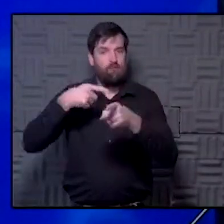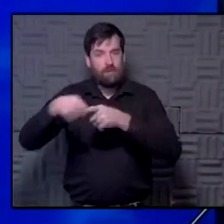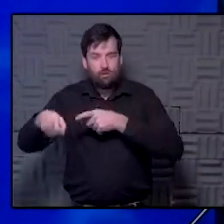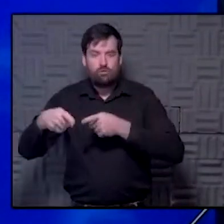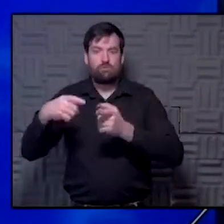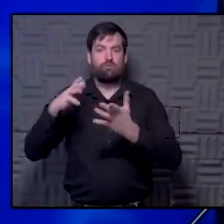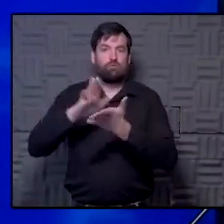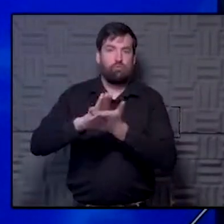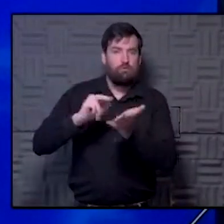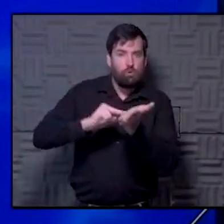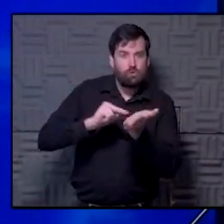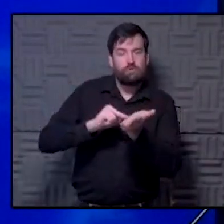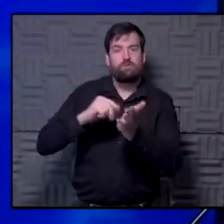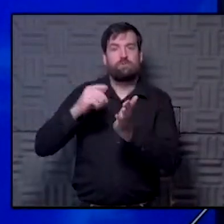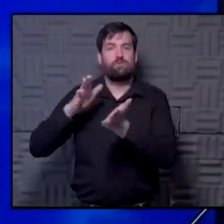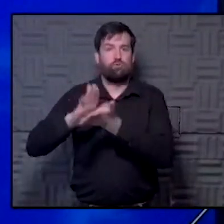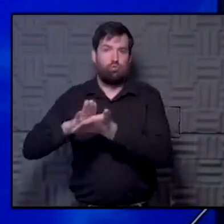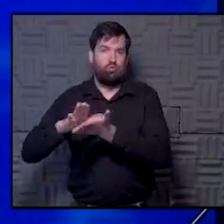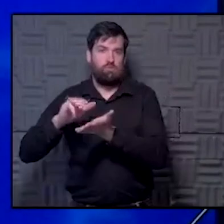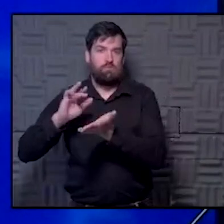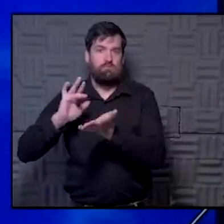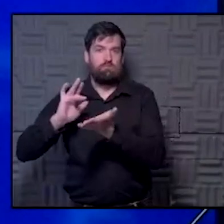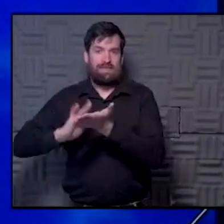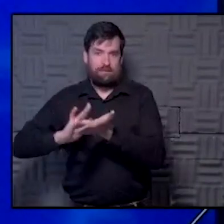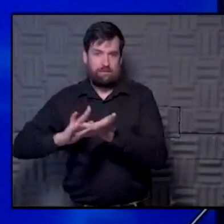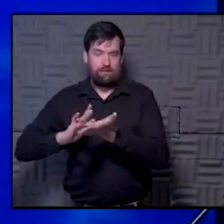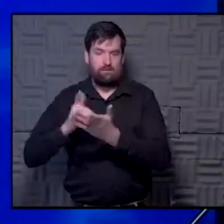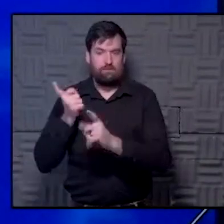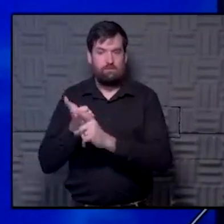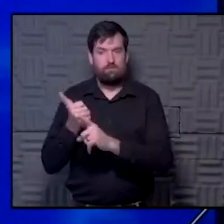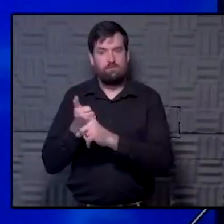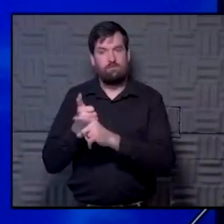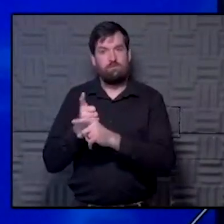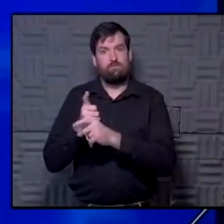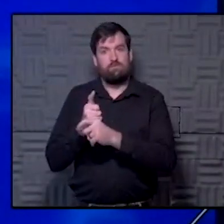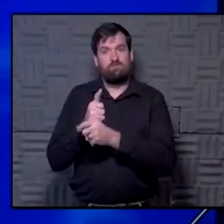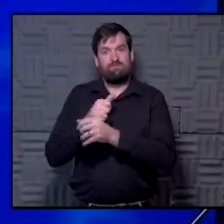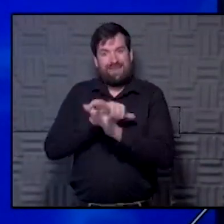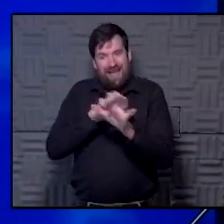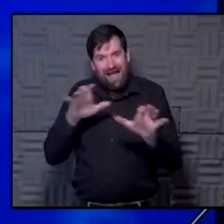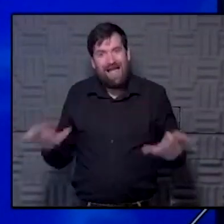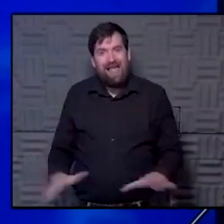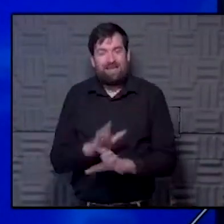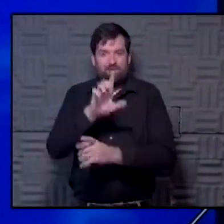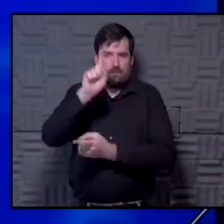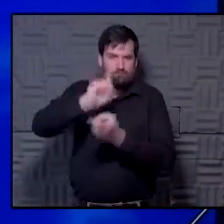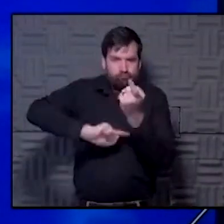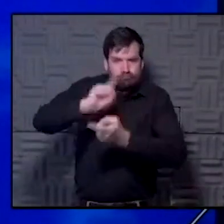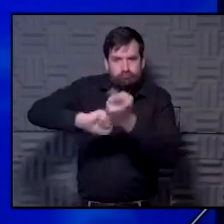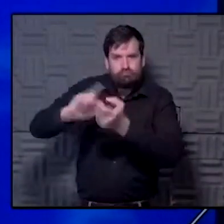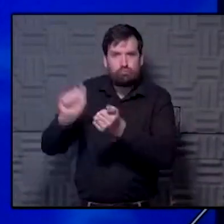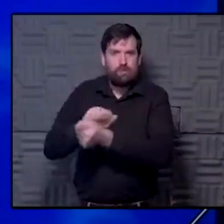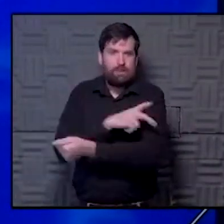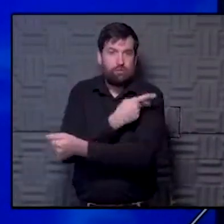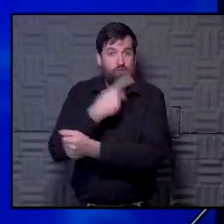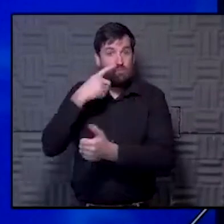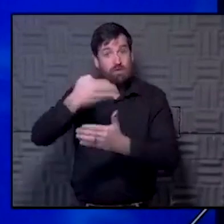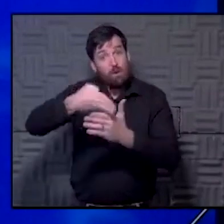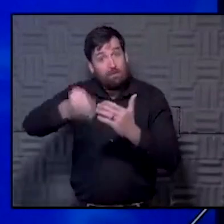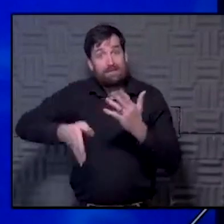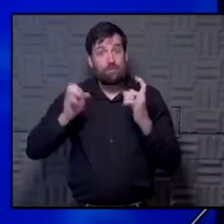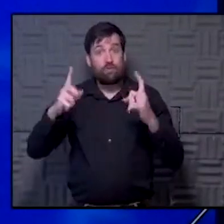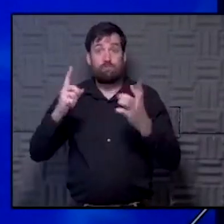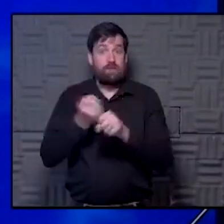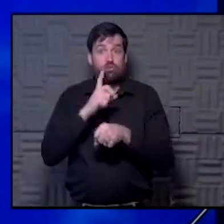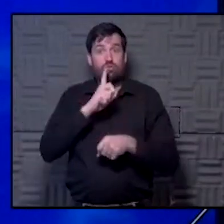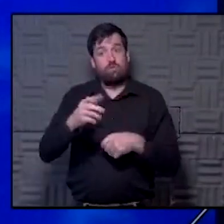of Nursing, or School of Medicine, those students who are actively working in patient care environments to complete their education to make sure that we have